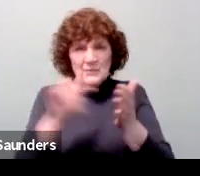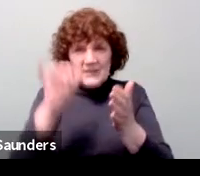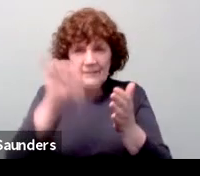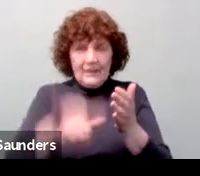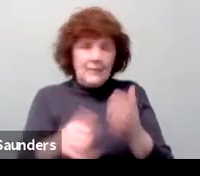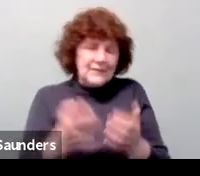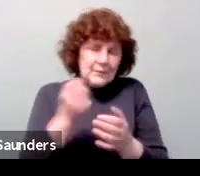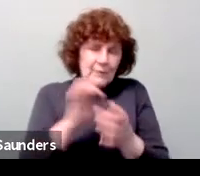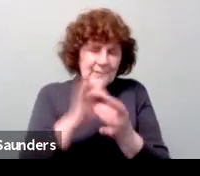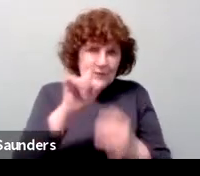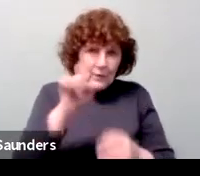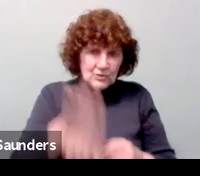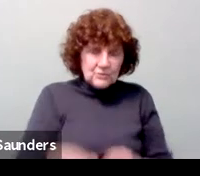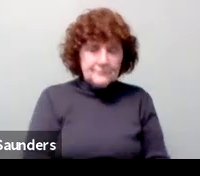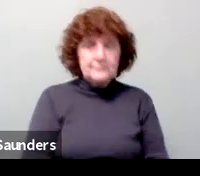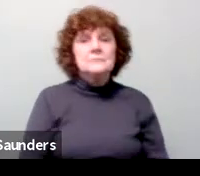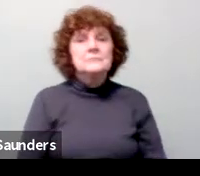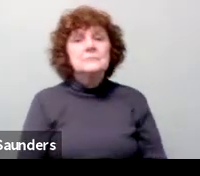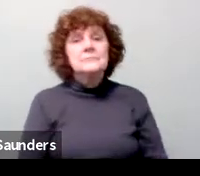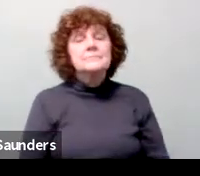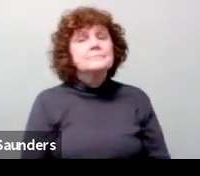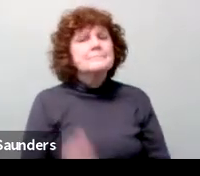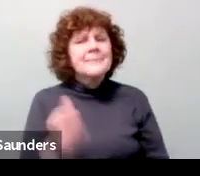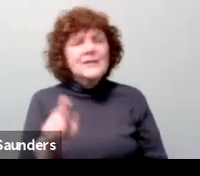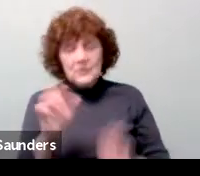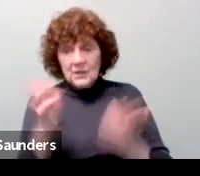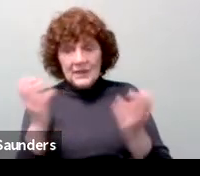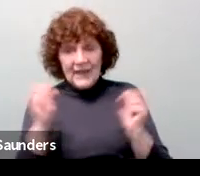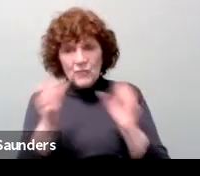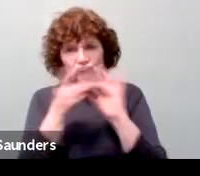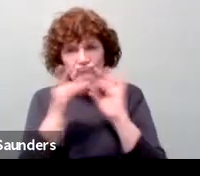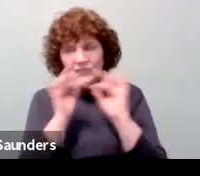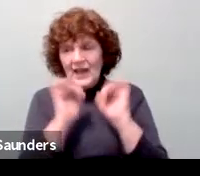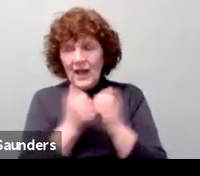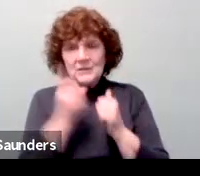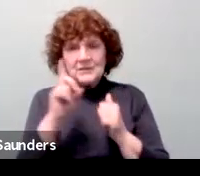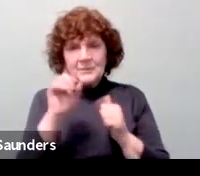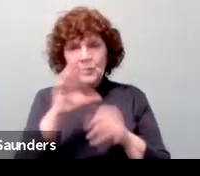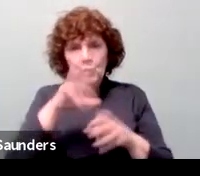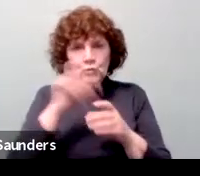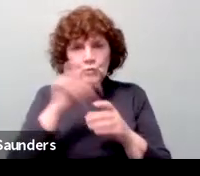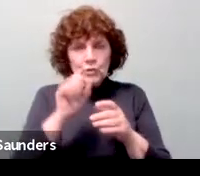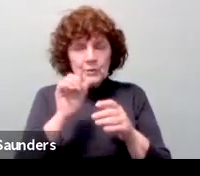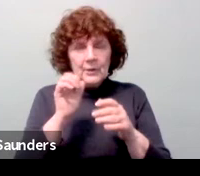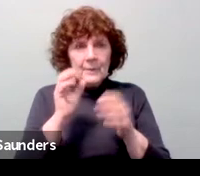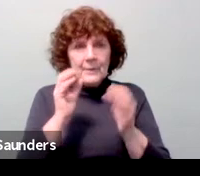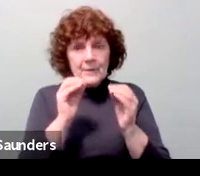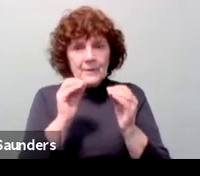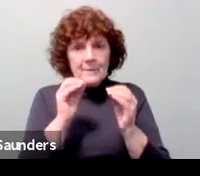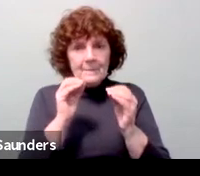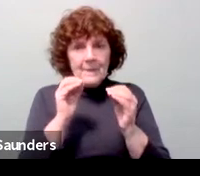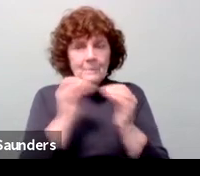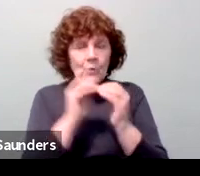Can you speak as to how disability inclusion should go beyond an inclusion and diversity